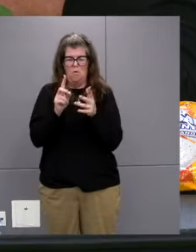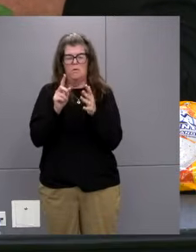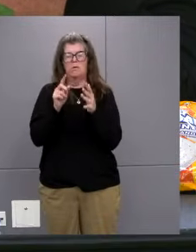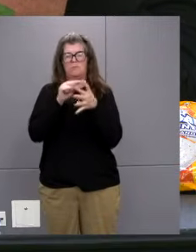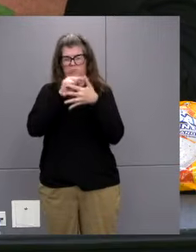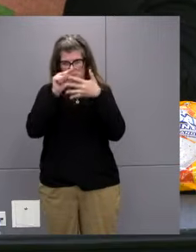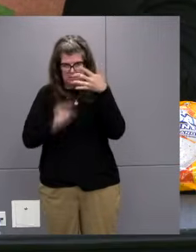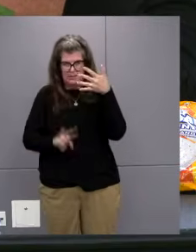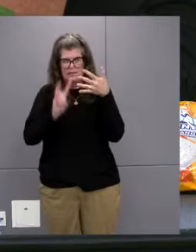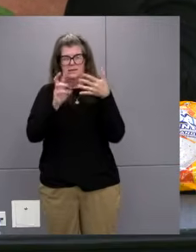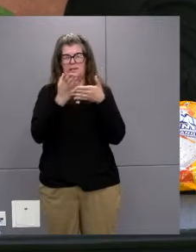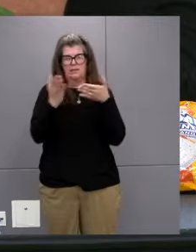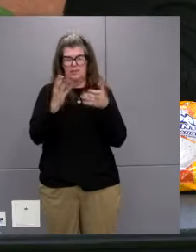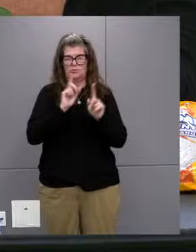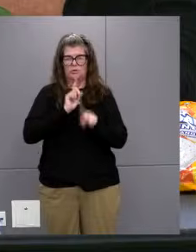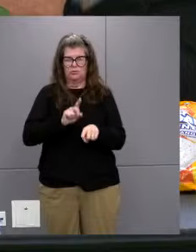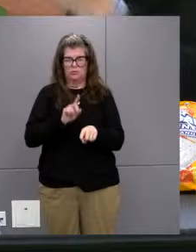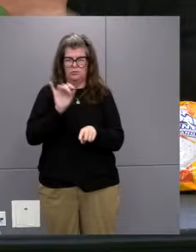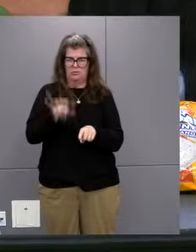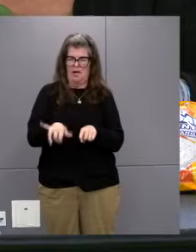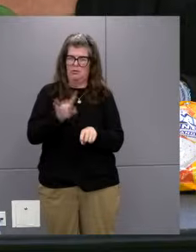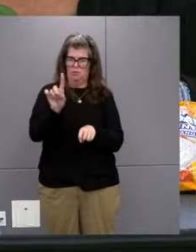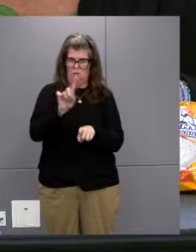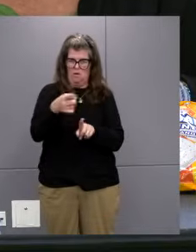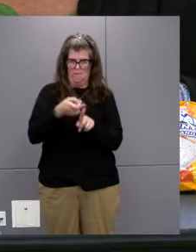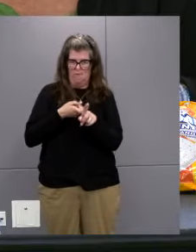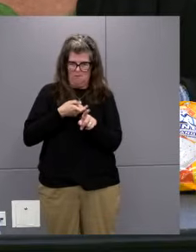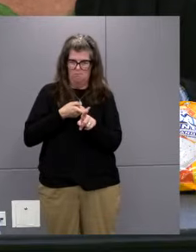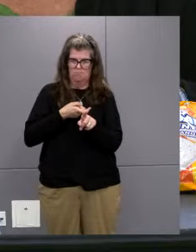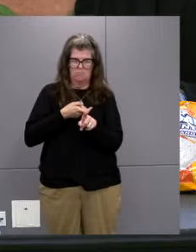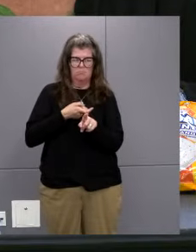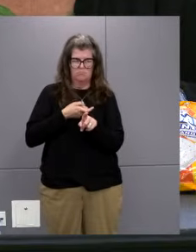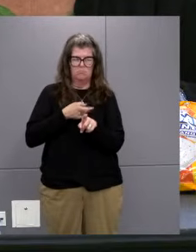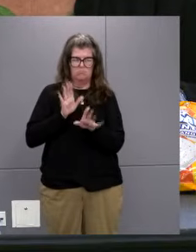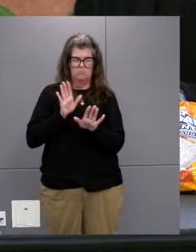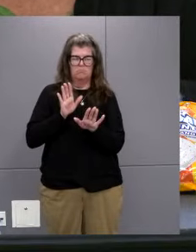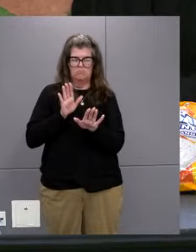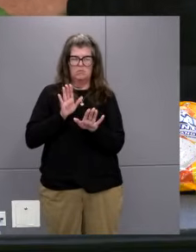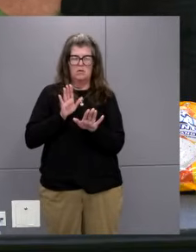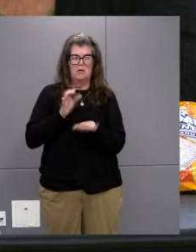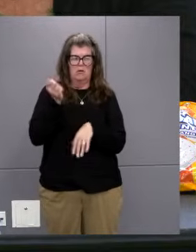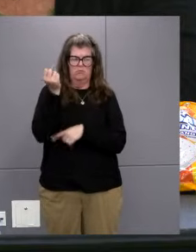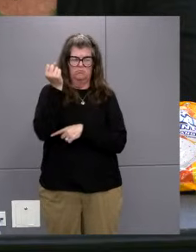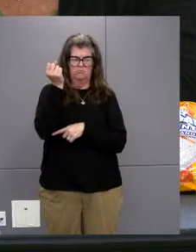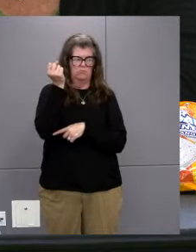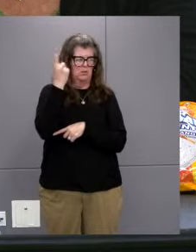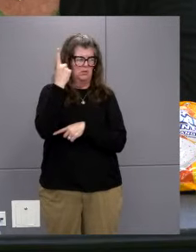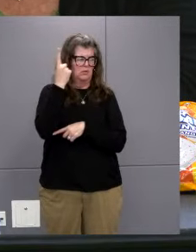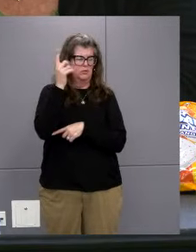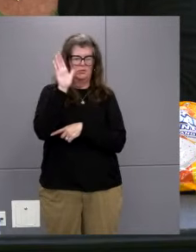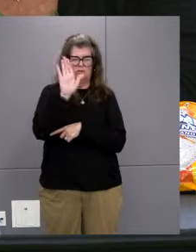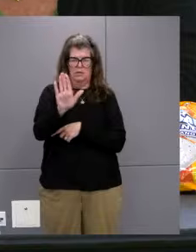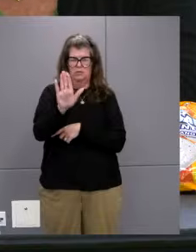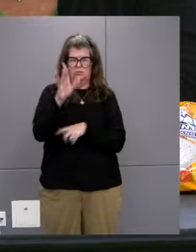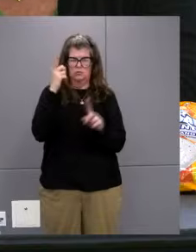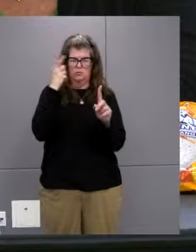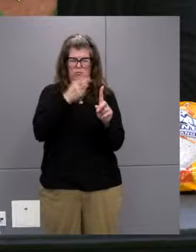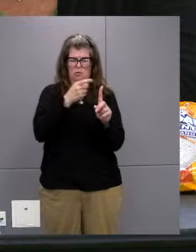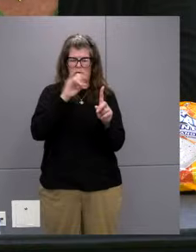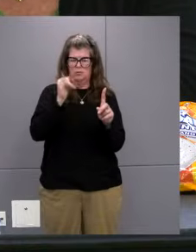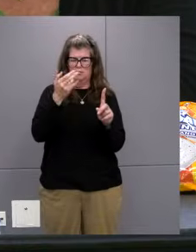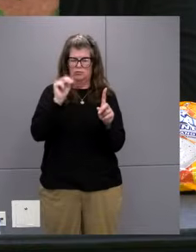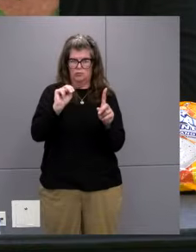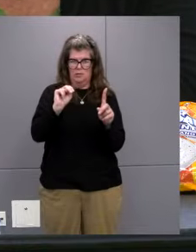true. So that's where those come from. I understand your point, John, on the